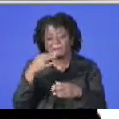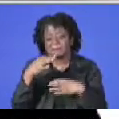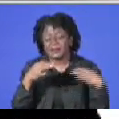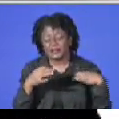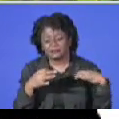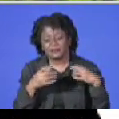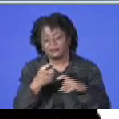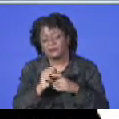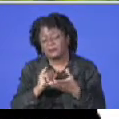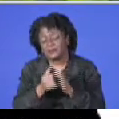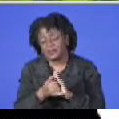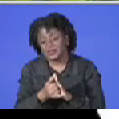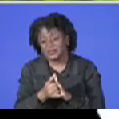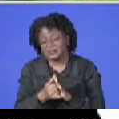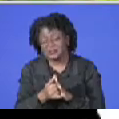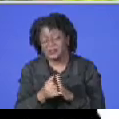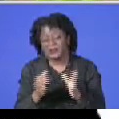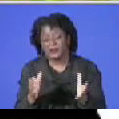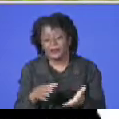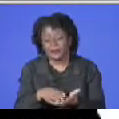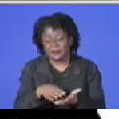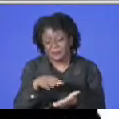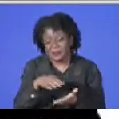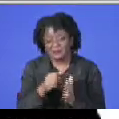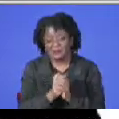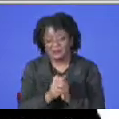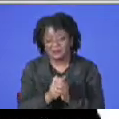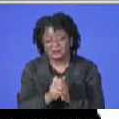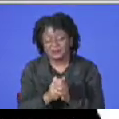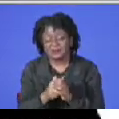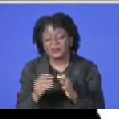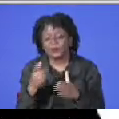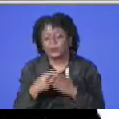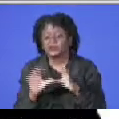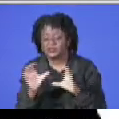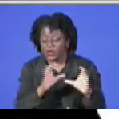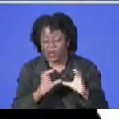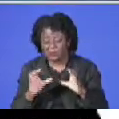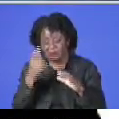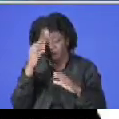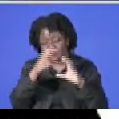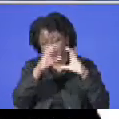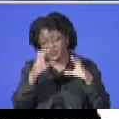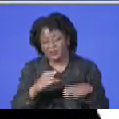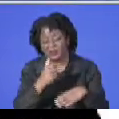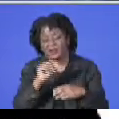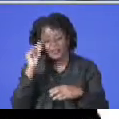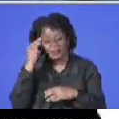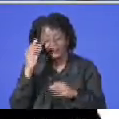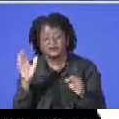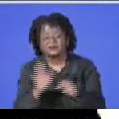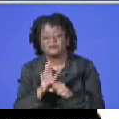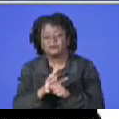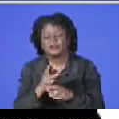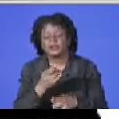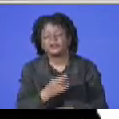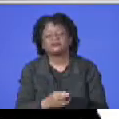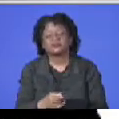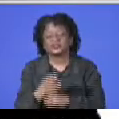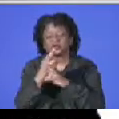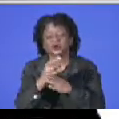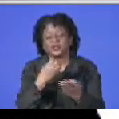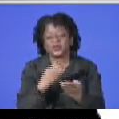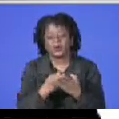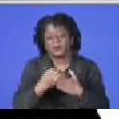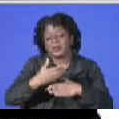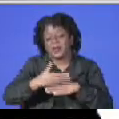stimulus packages. But the common denominator for the Chamber and government in general is to fully restore the economy post COVID-19. When